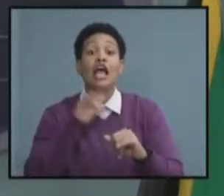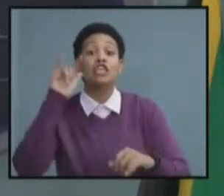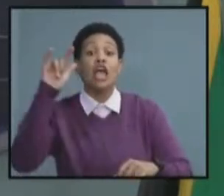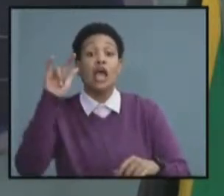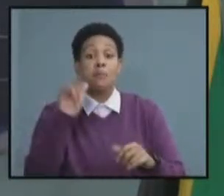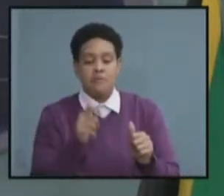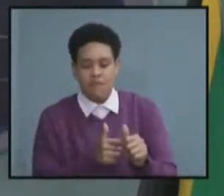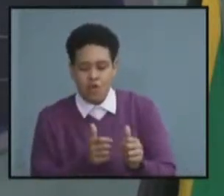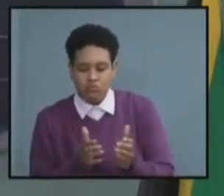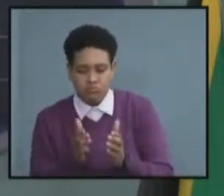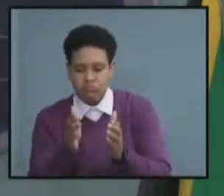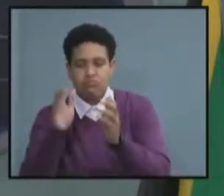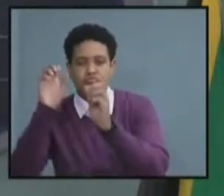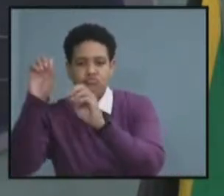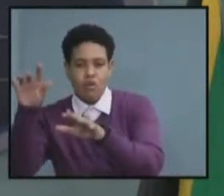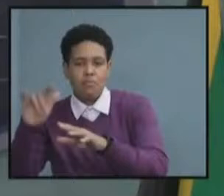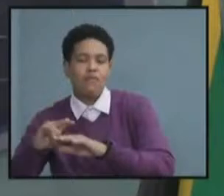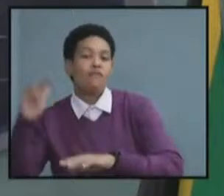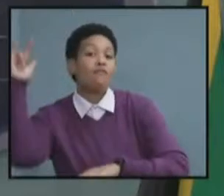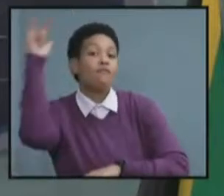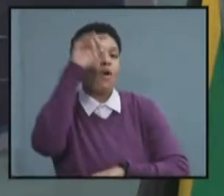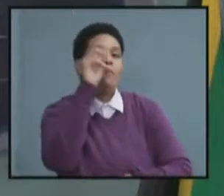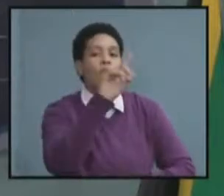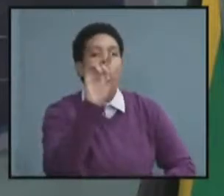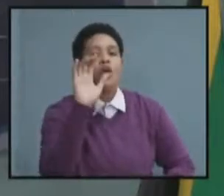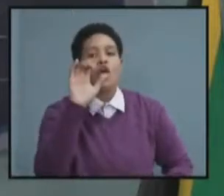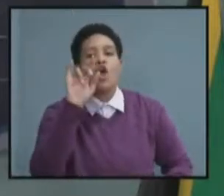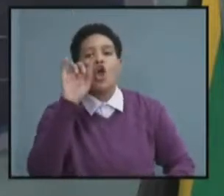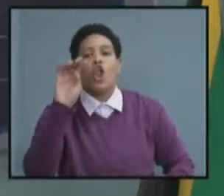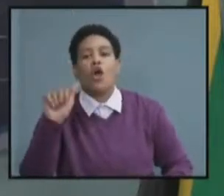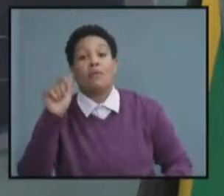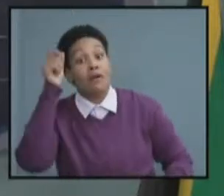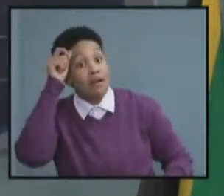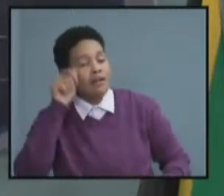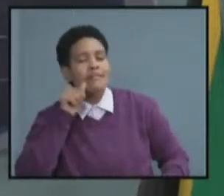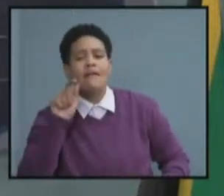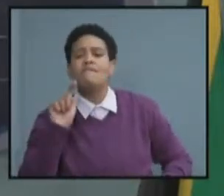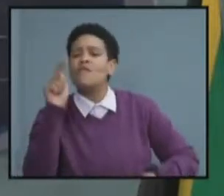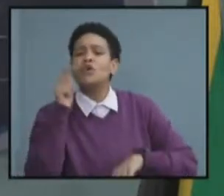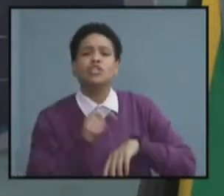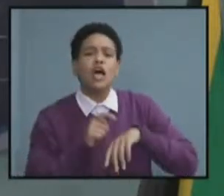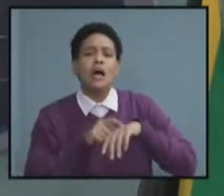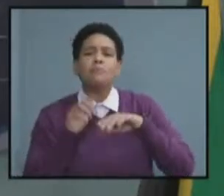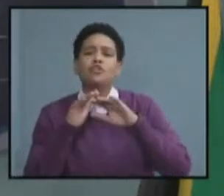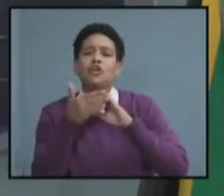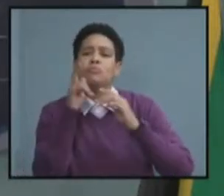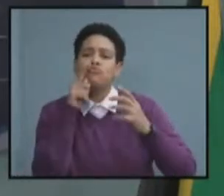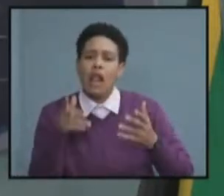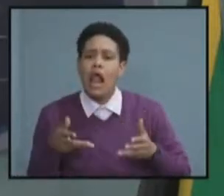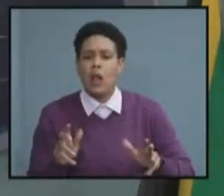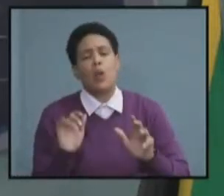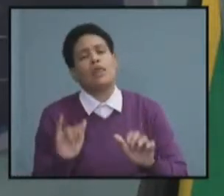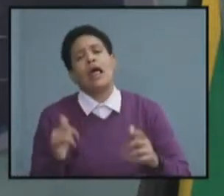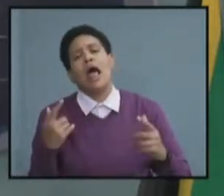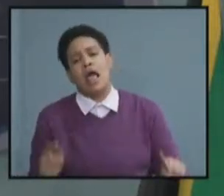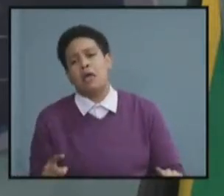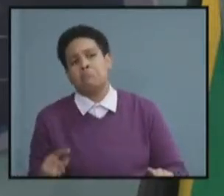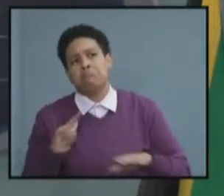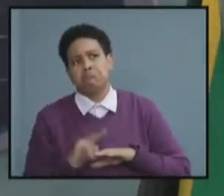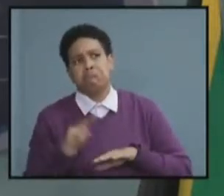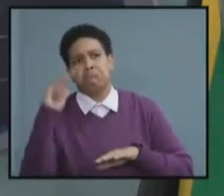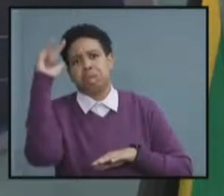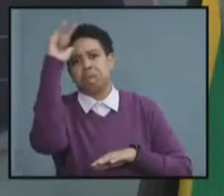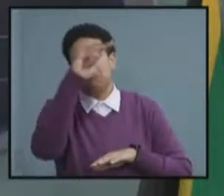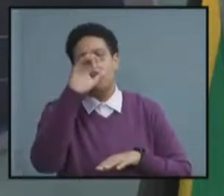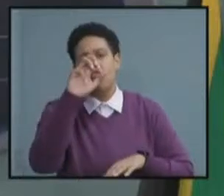back to Colombia. It should be noted that this is not the first time that Jamaica has facilitated airlift of